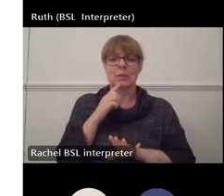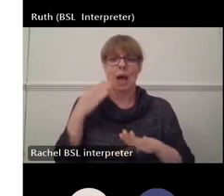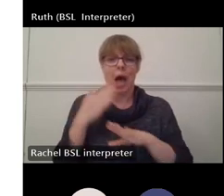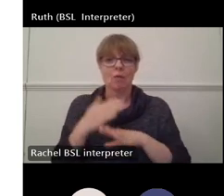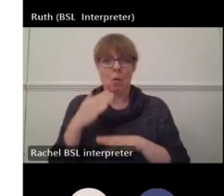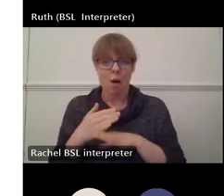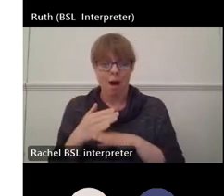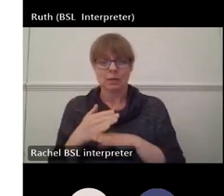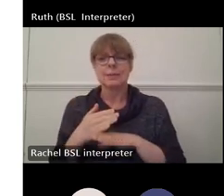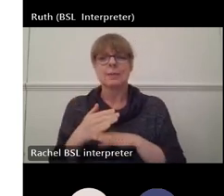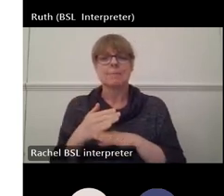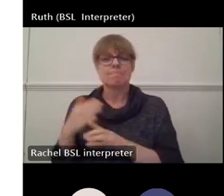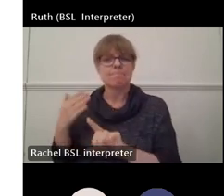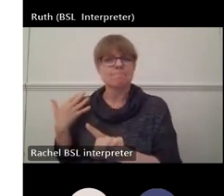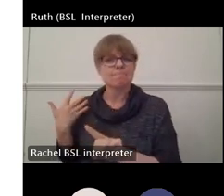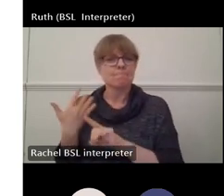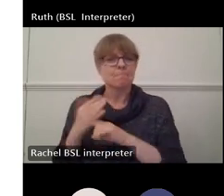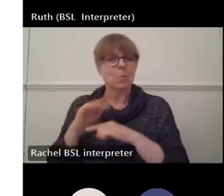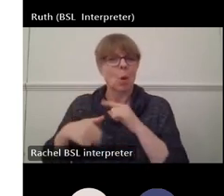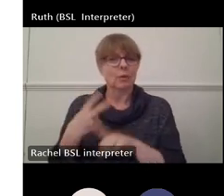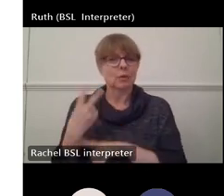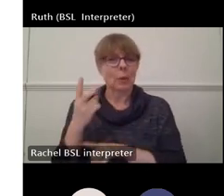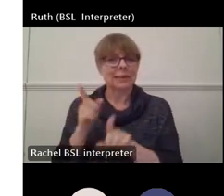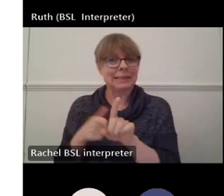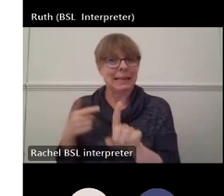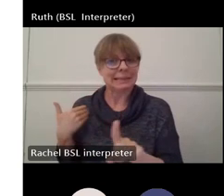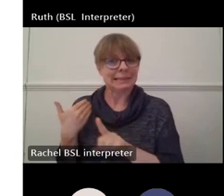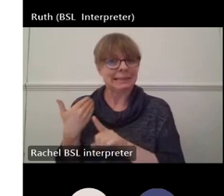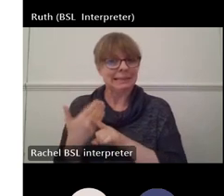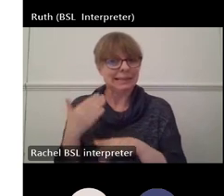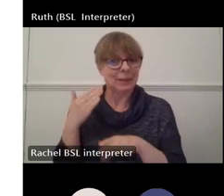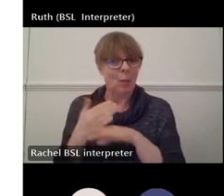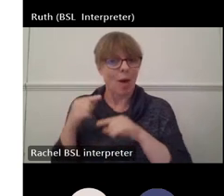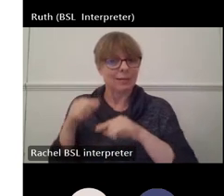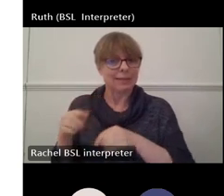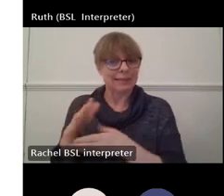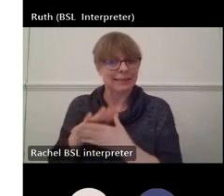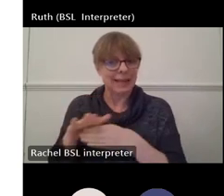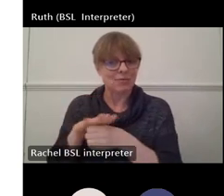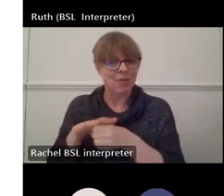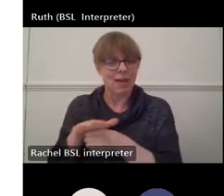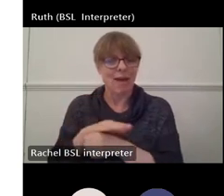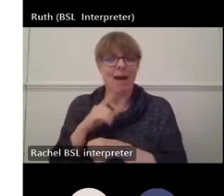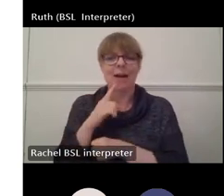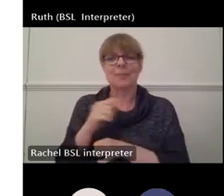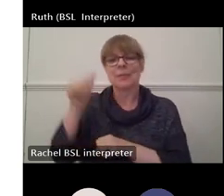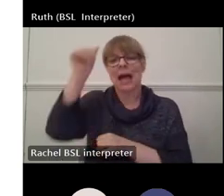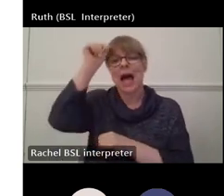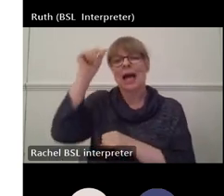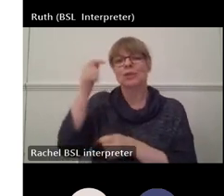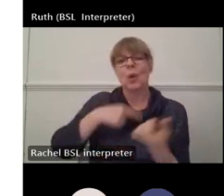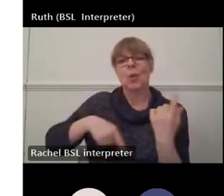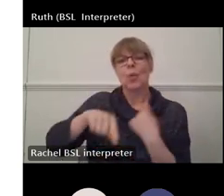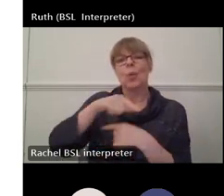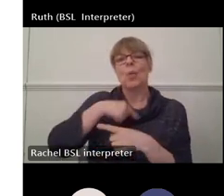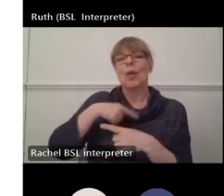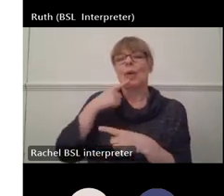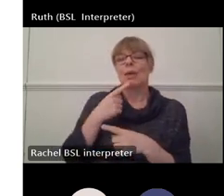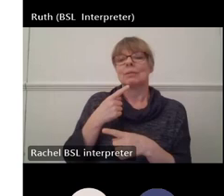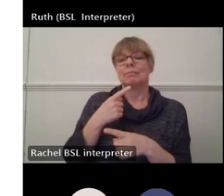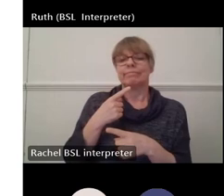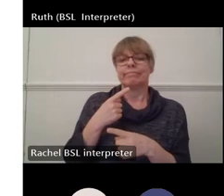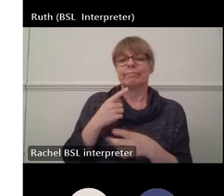sector for over 20 years, one thing I know is that often we make assumptions around what our people need, whether